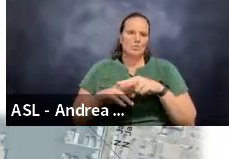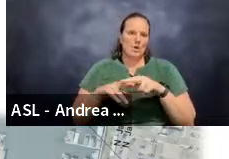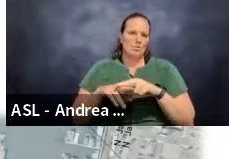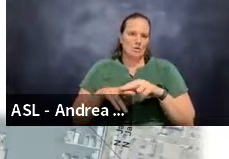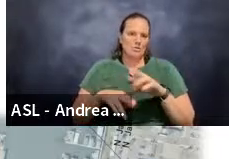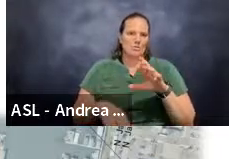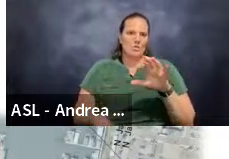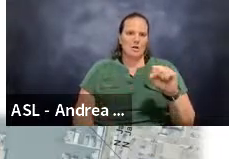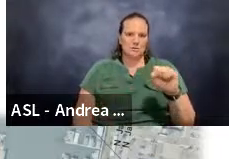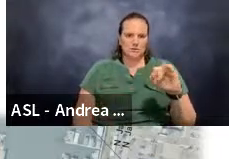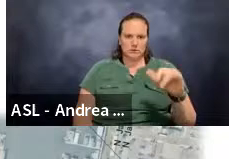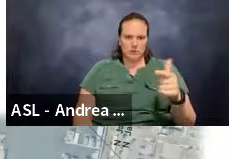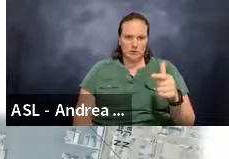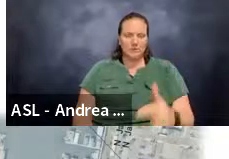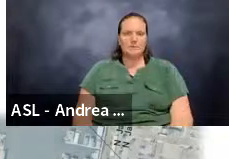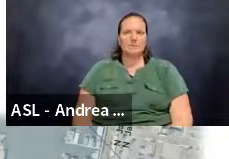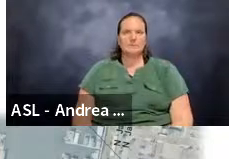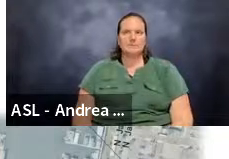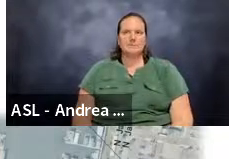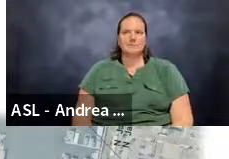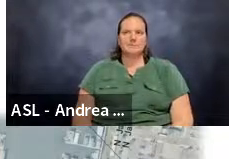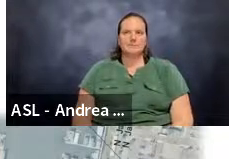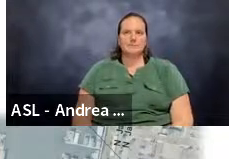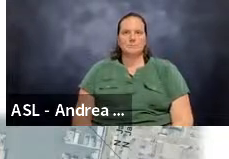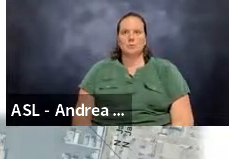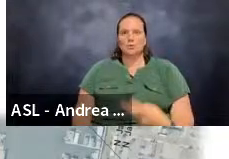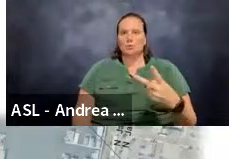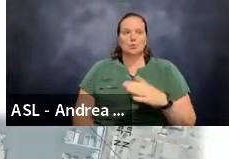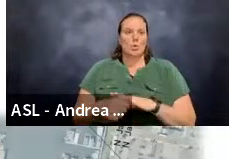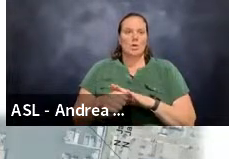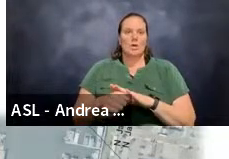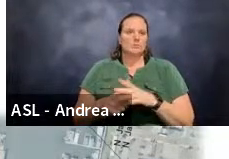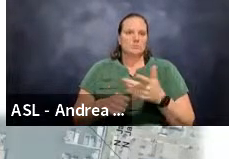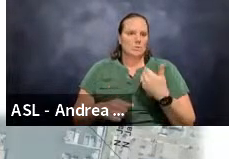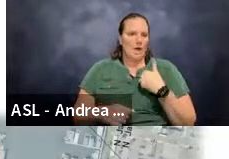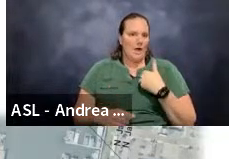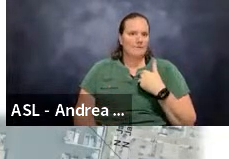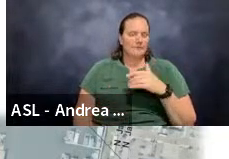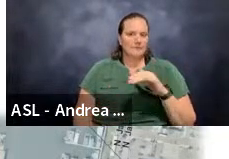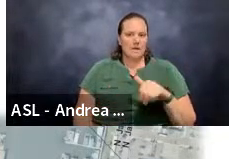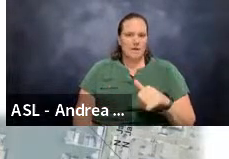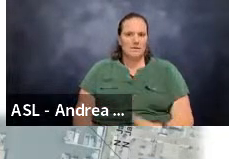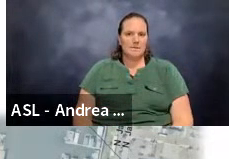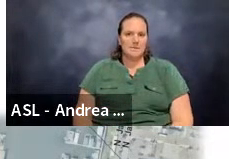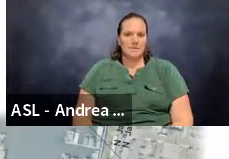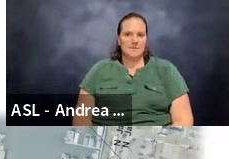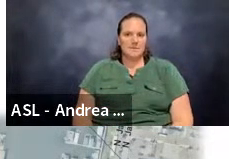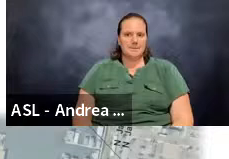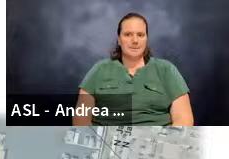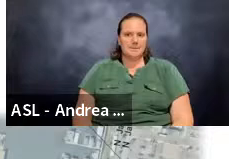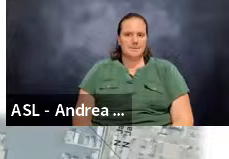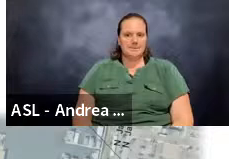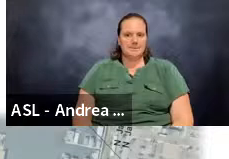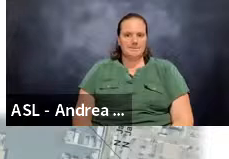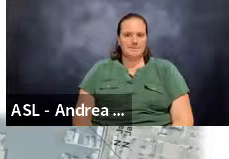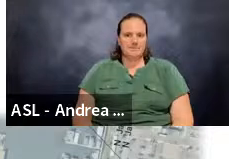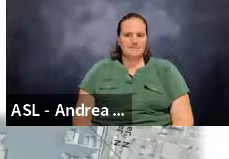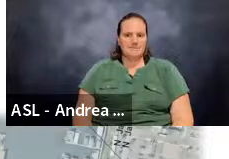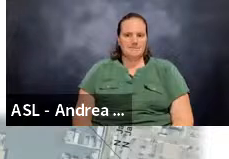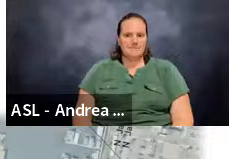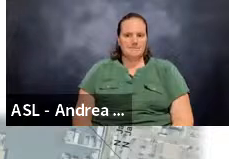symbols. And those are the only 2 locations where we actually have an at-grade crossing